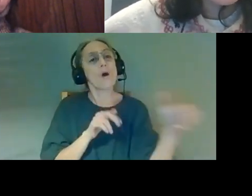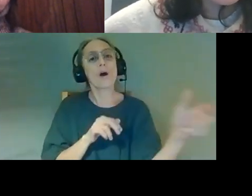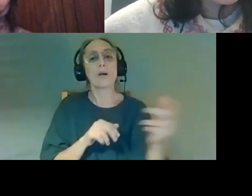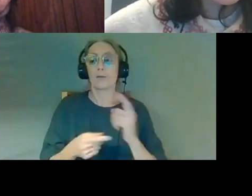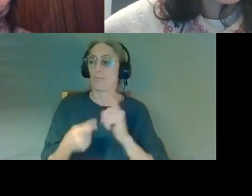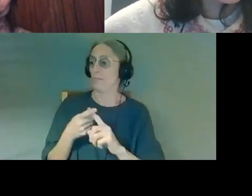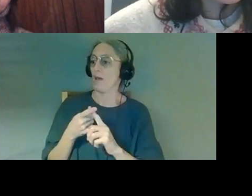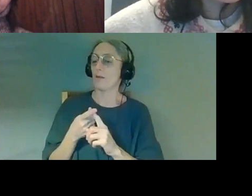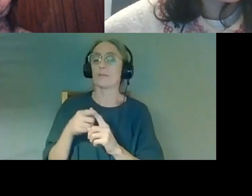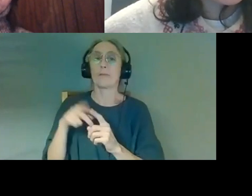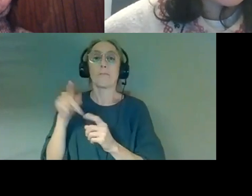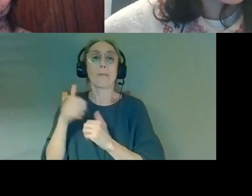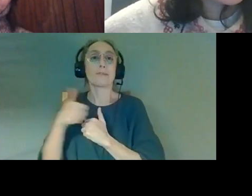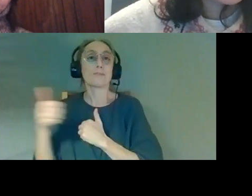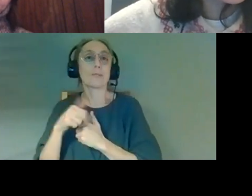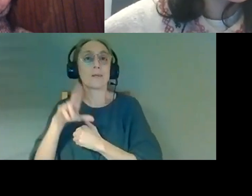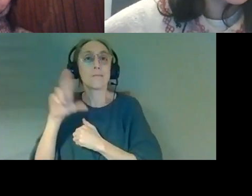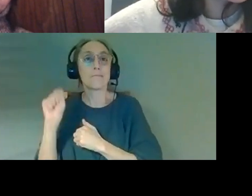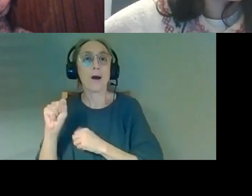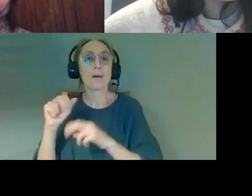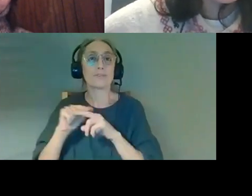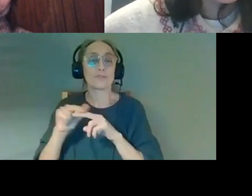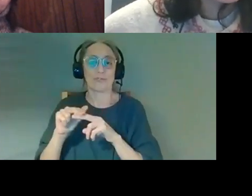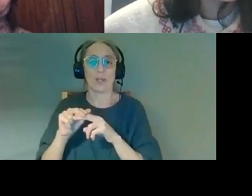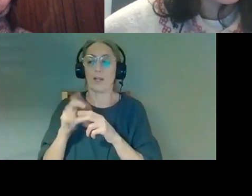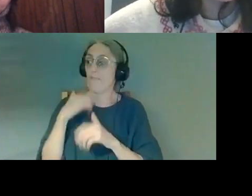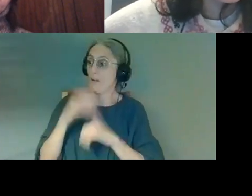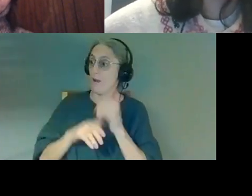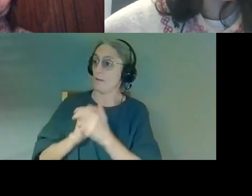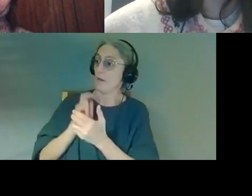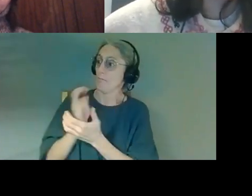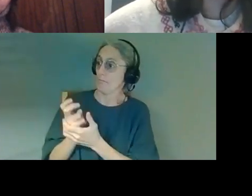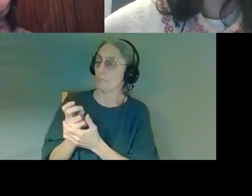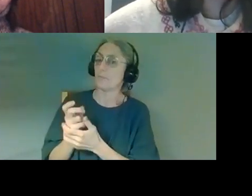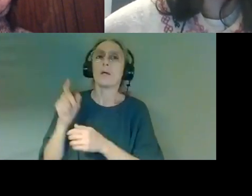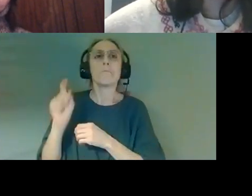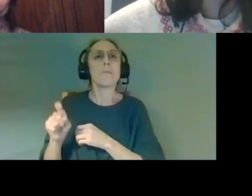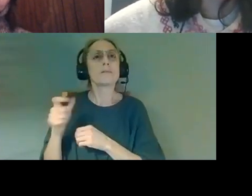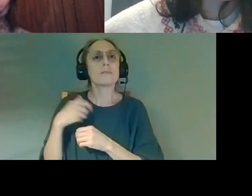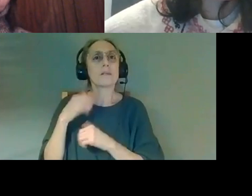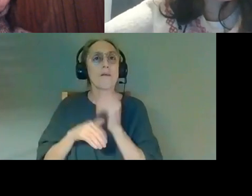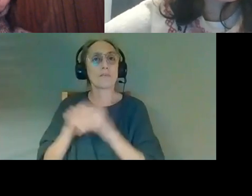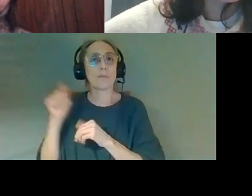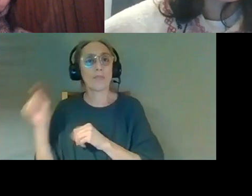and there needs to be a foundation of walkability and safety.